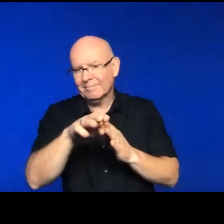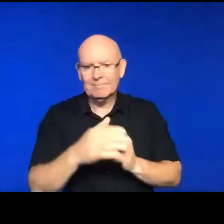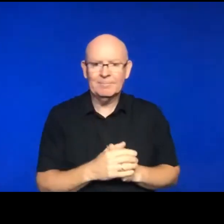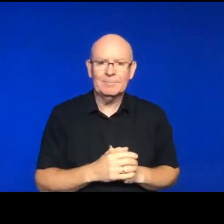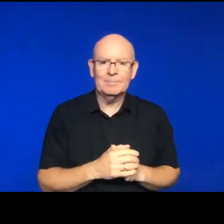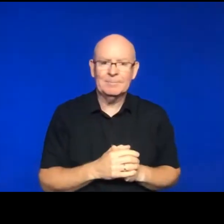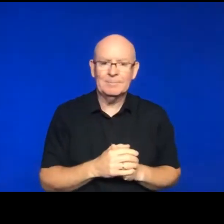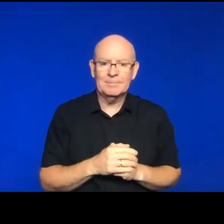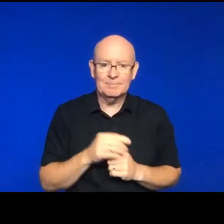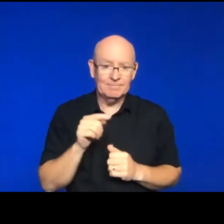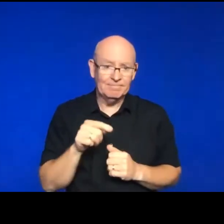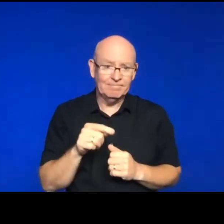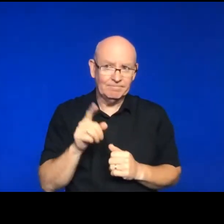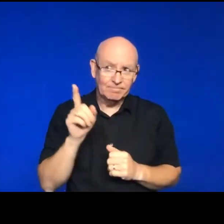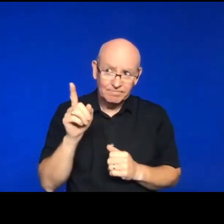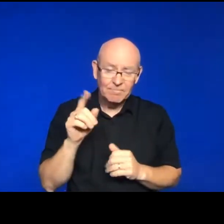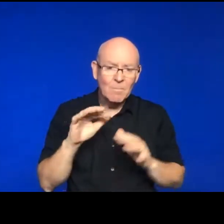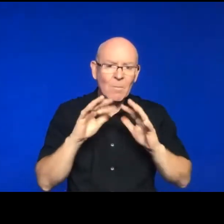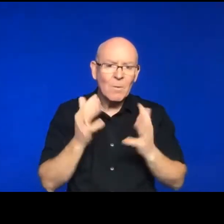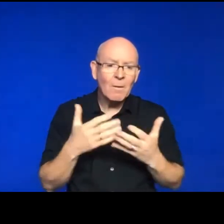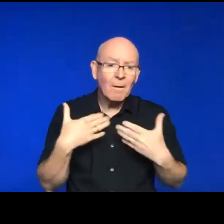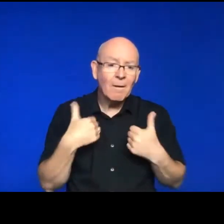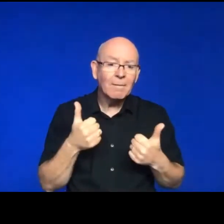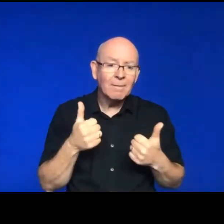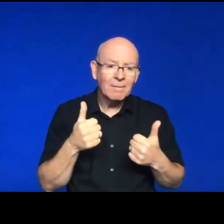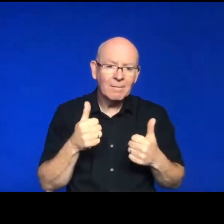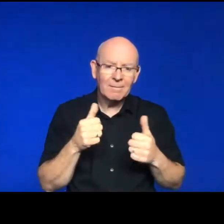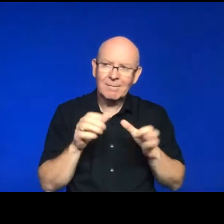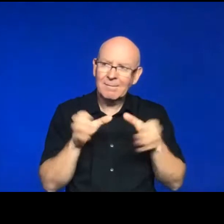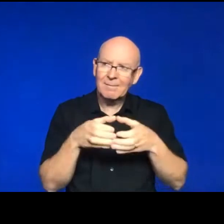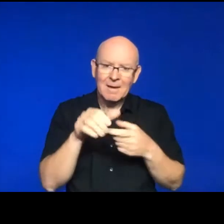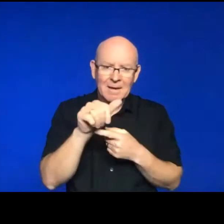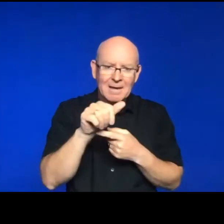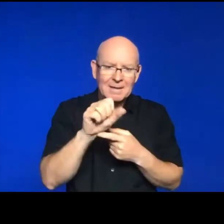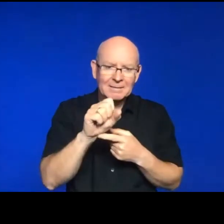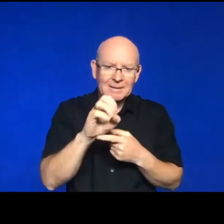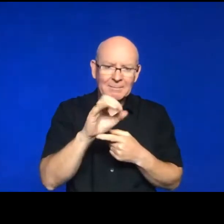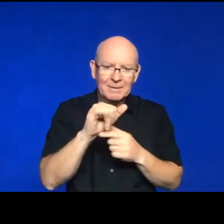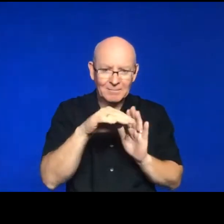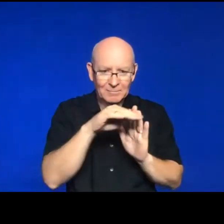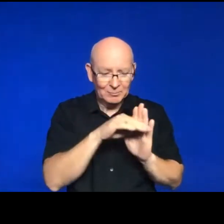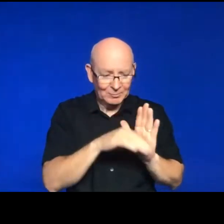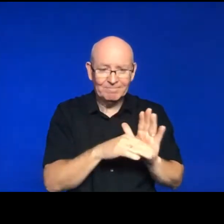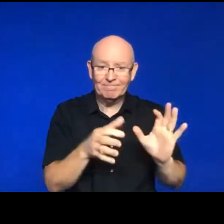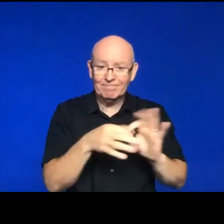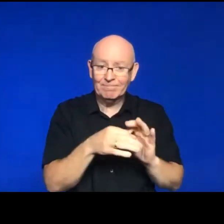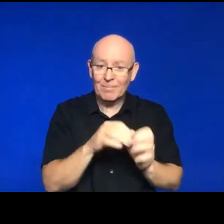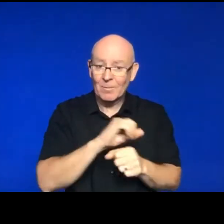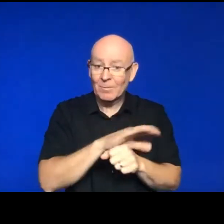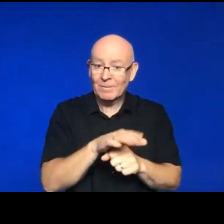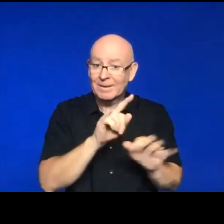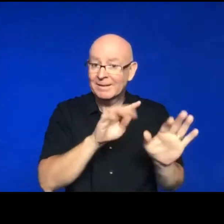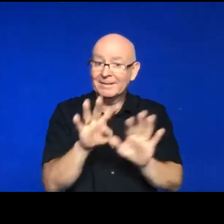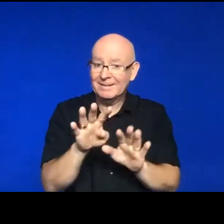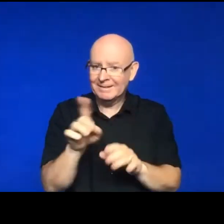on COVID-19 that was discussed and endorsed by member states in the last World Health Assembly